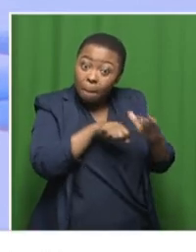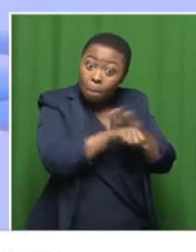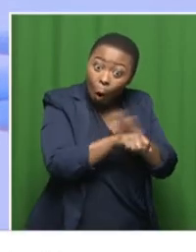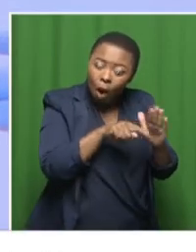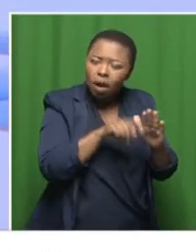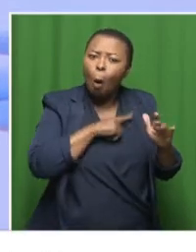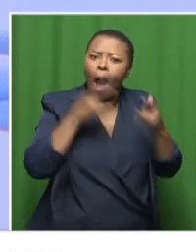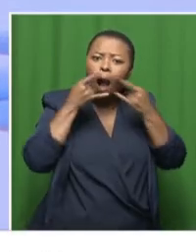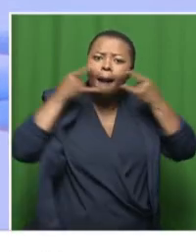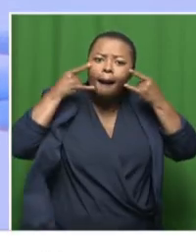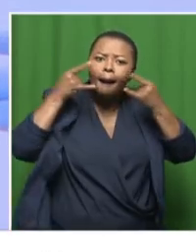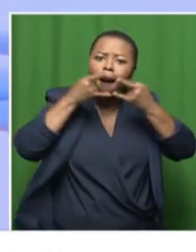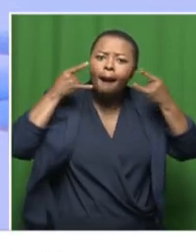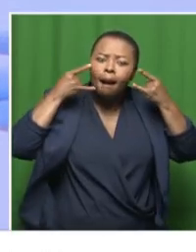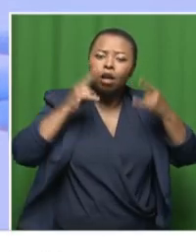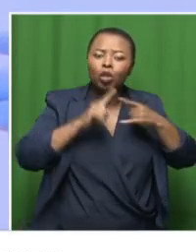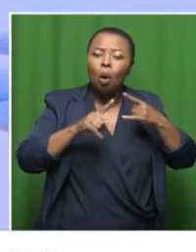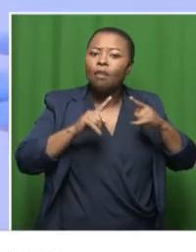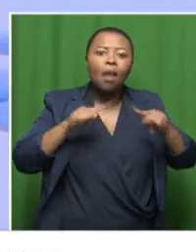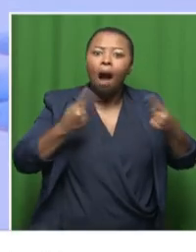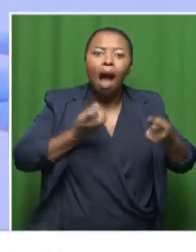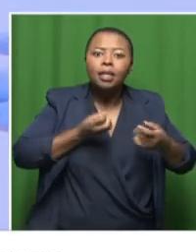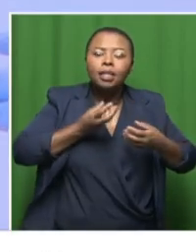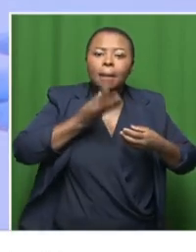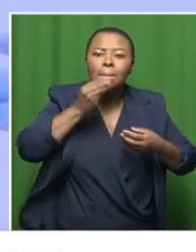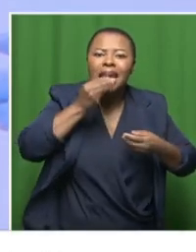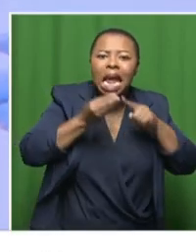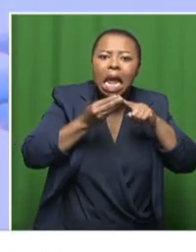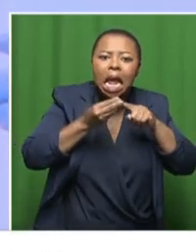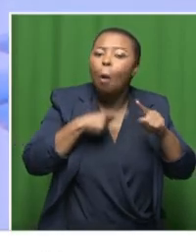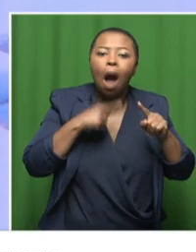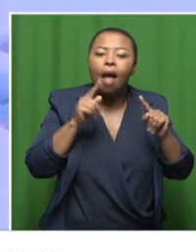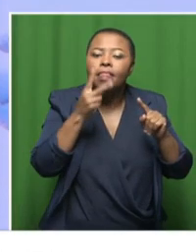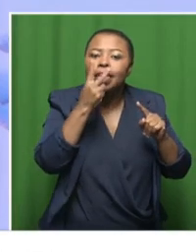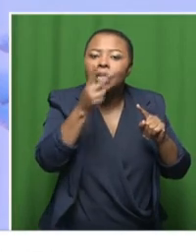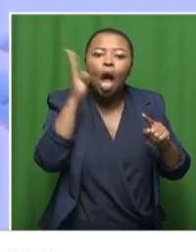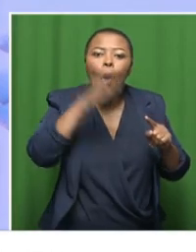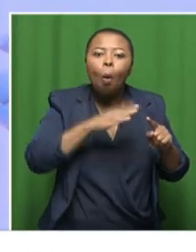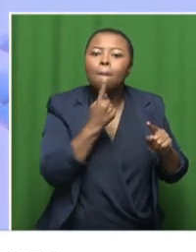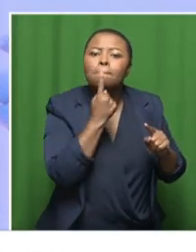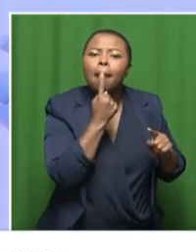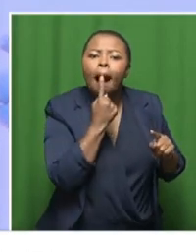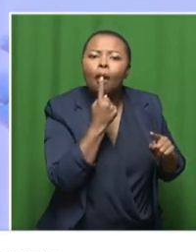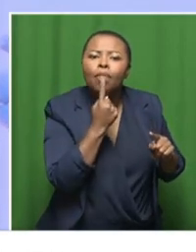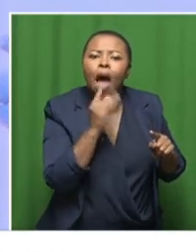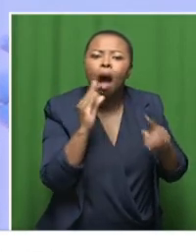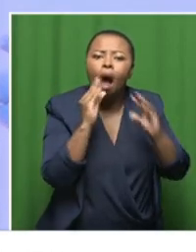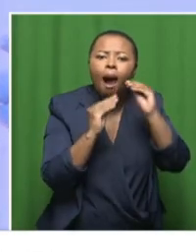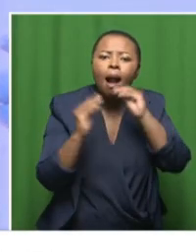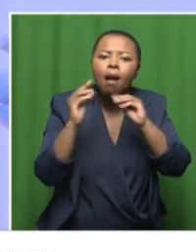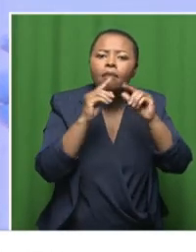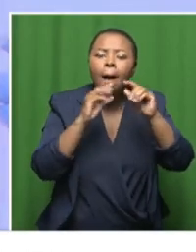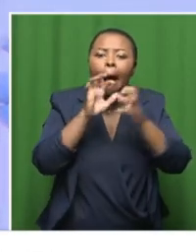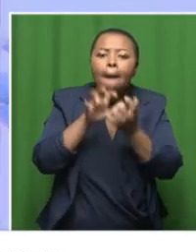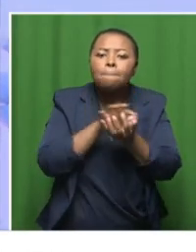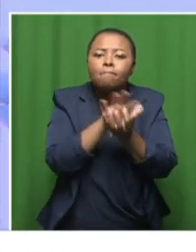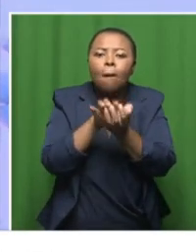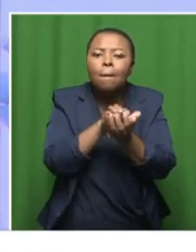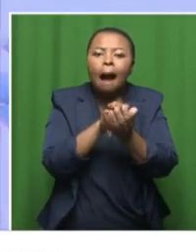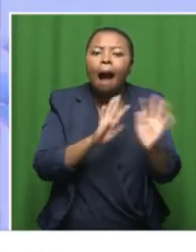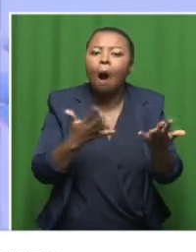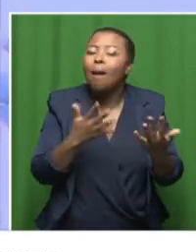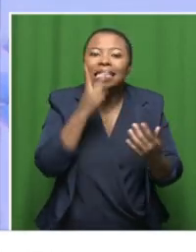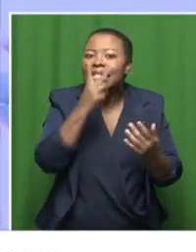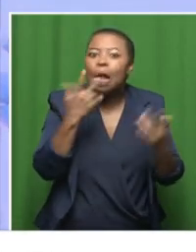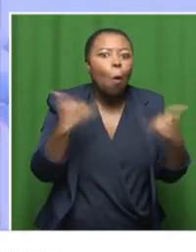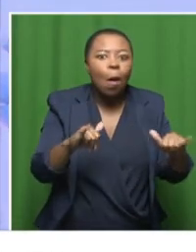wearing masks all the time. They struggle to speak because they're not seeing your mouth. So we've got all these issues coming through now, and that's what